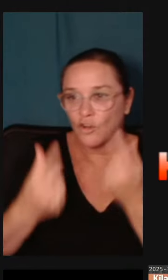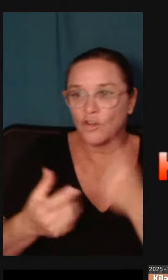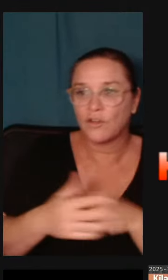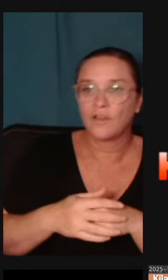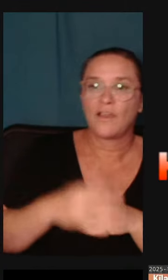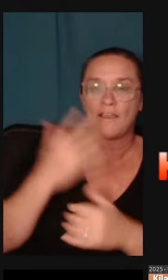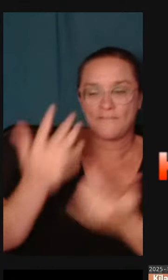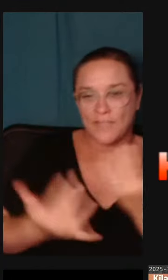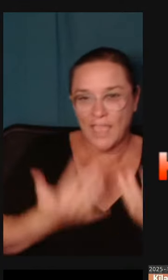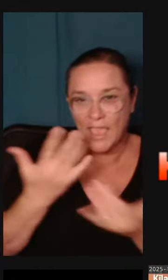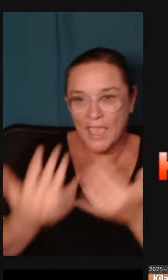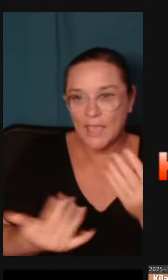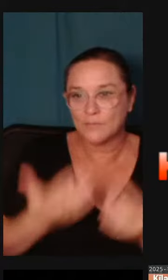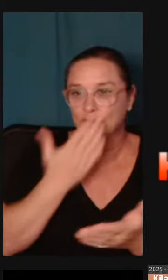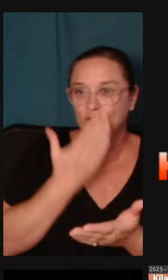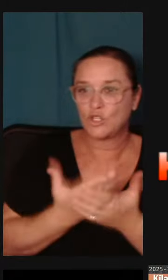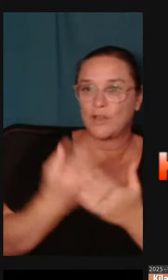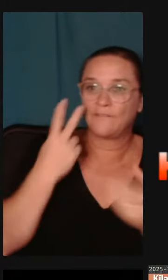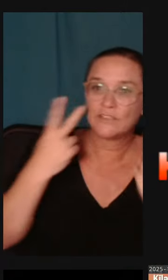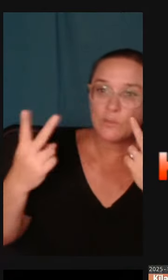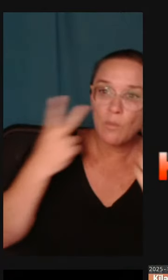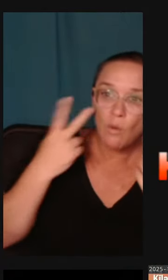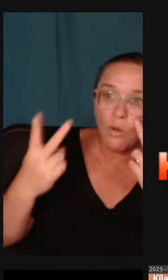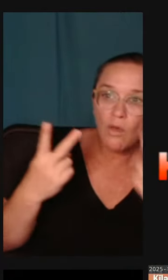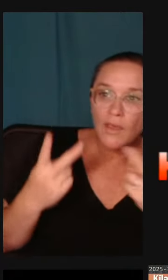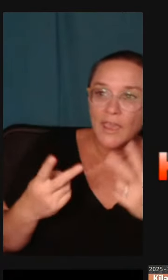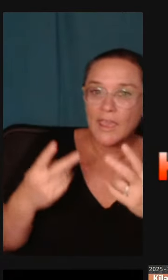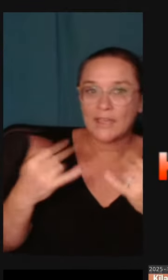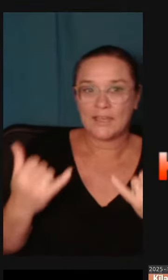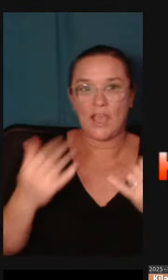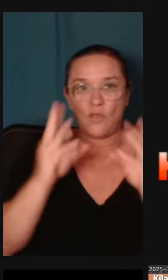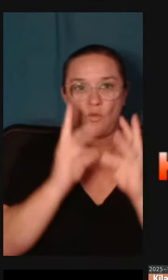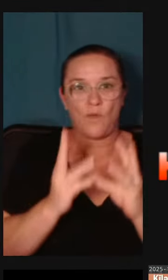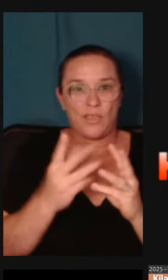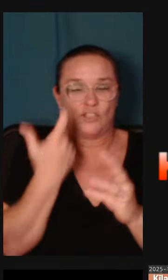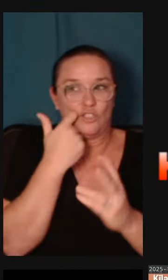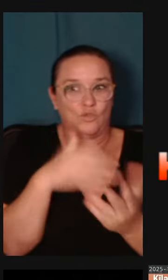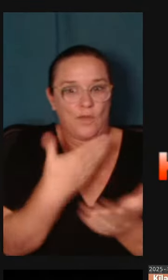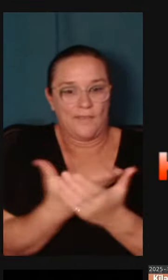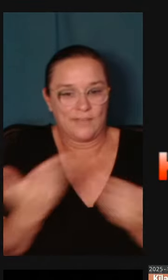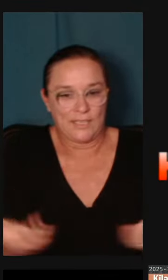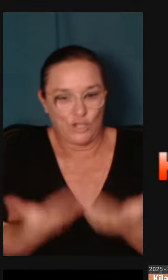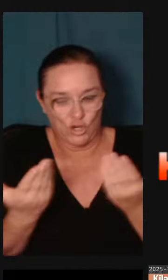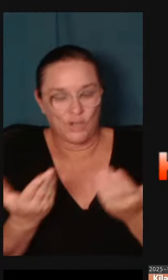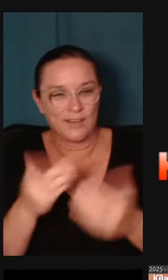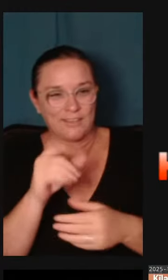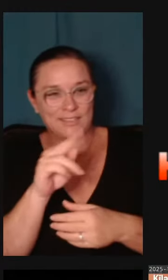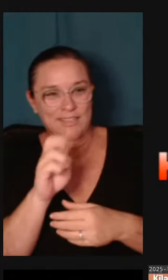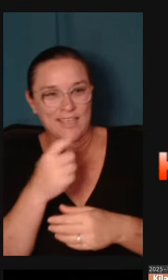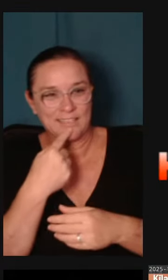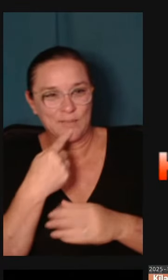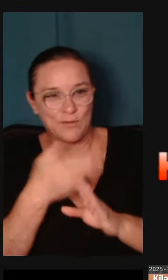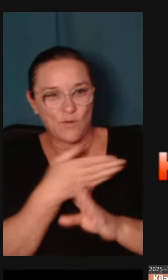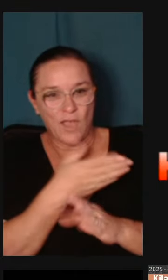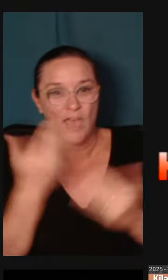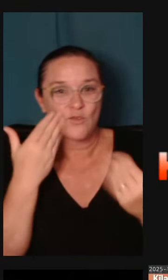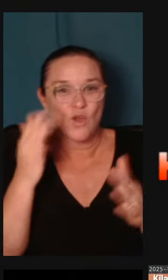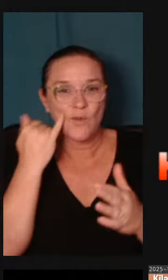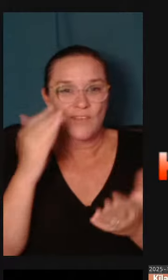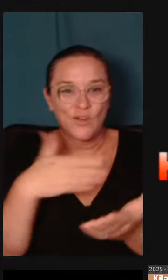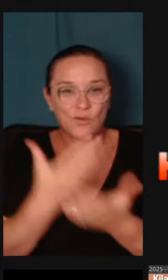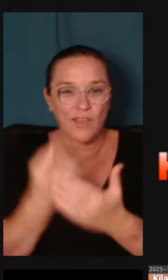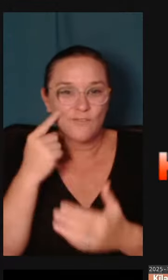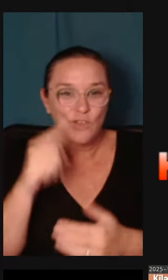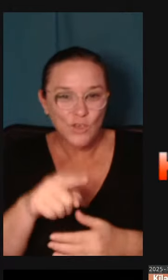good visibility. And I don't know if the weather that's just now hit me that Dane was talking about when the stream started, I don't know if it's made it up to you, but it's hitting me